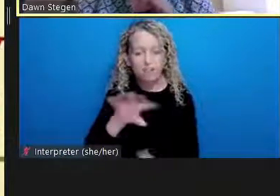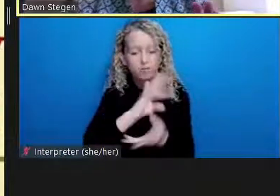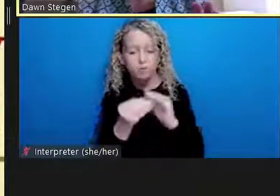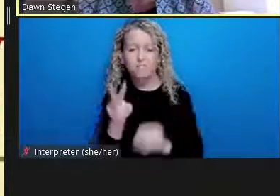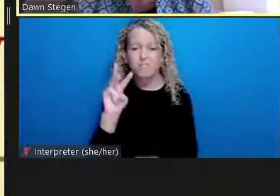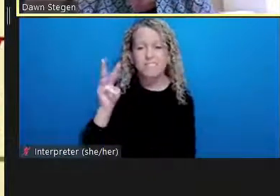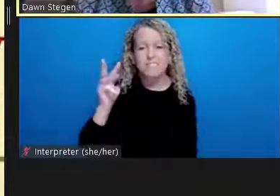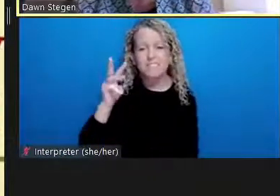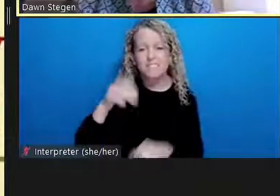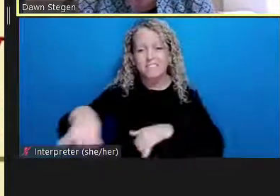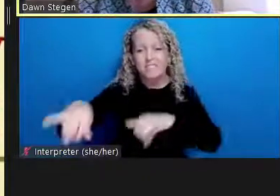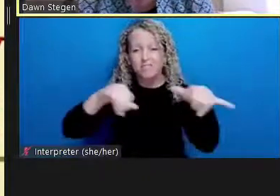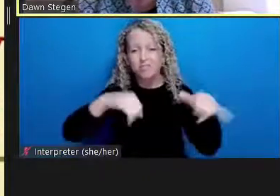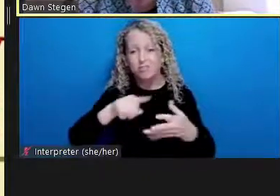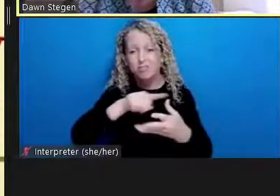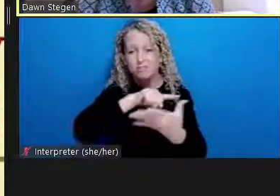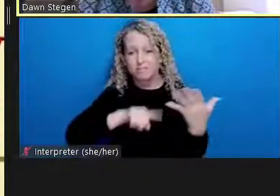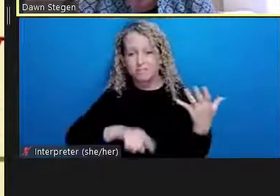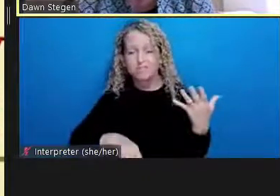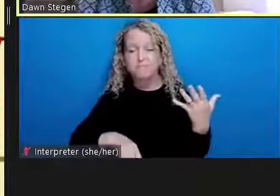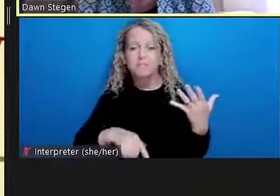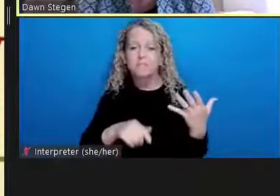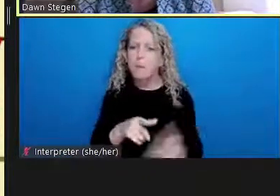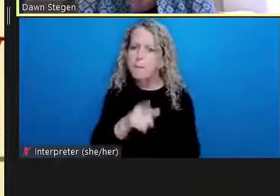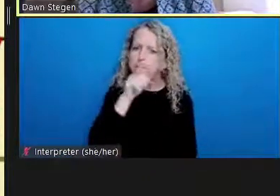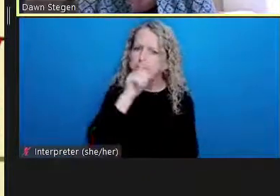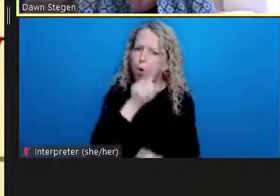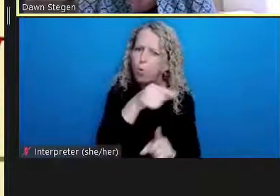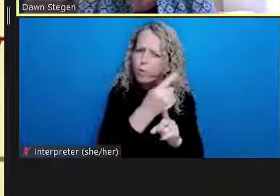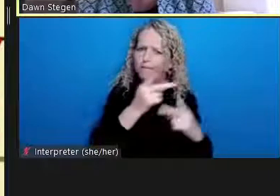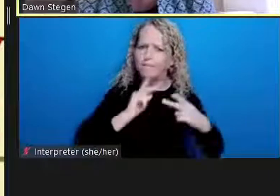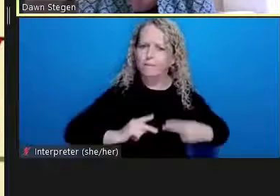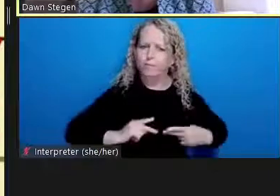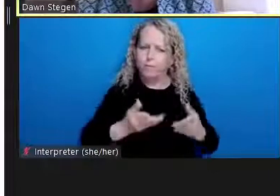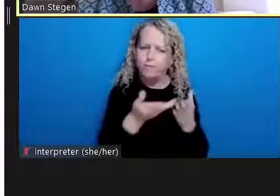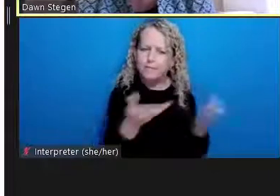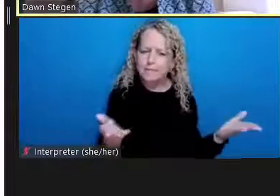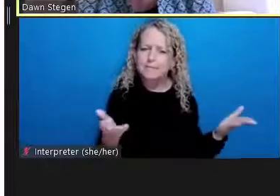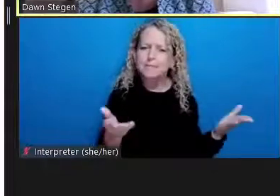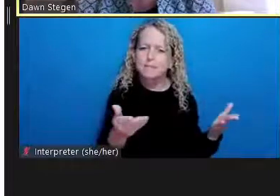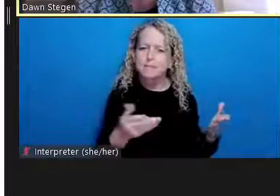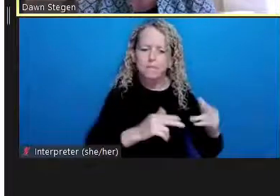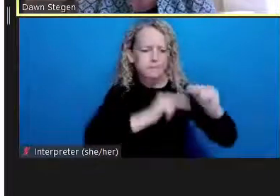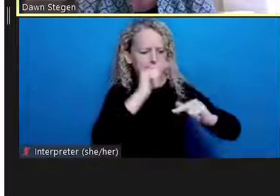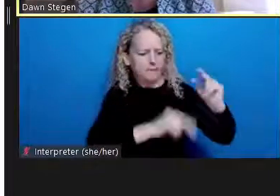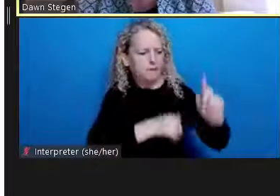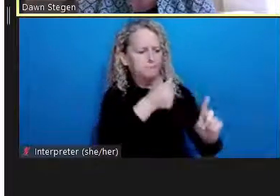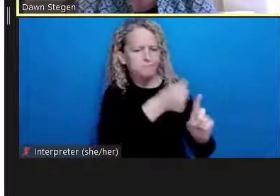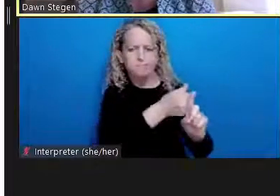it's clearly not just about the built environment. I'll get Carolyn to go to the next slide.